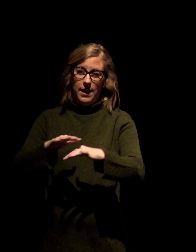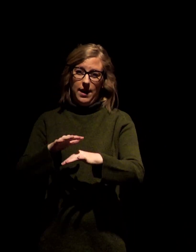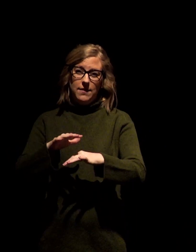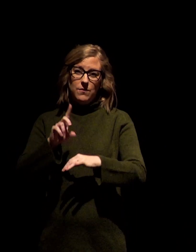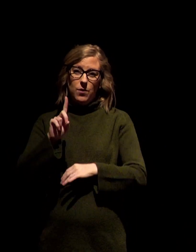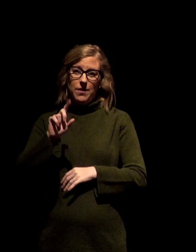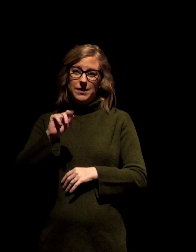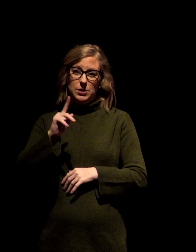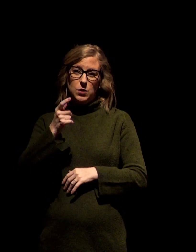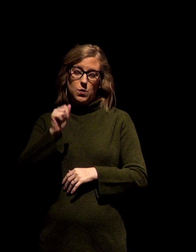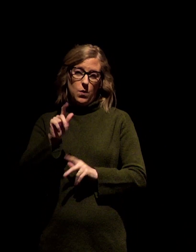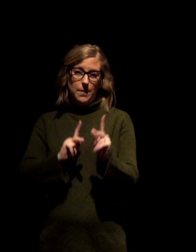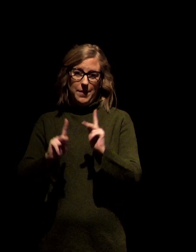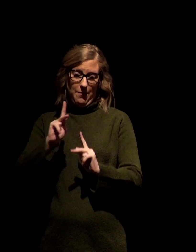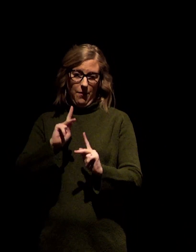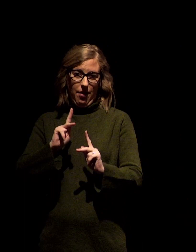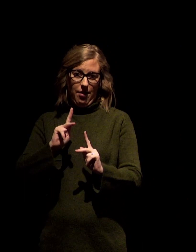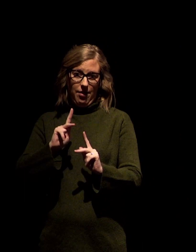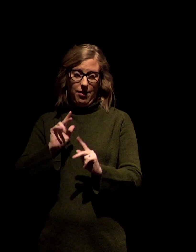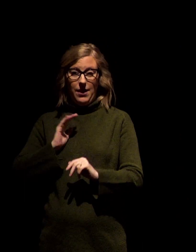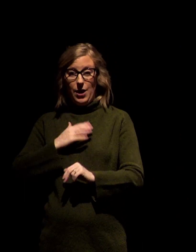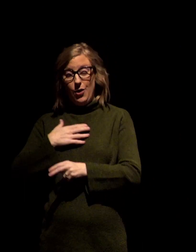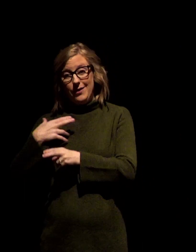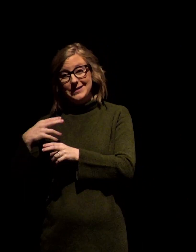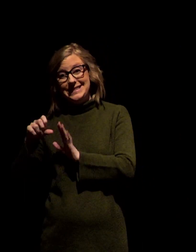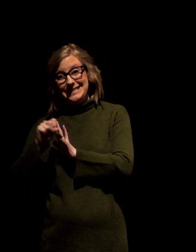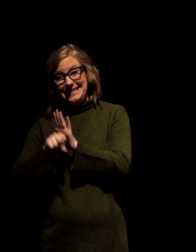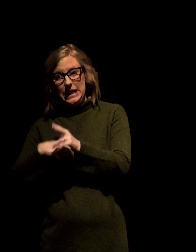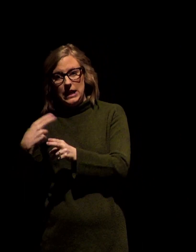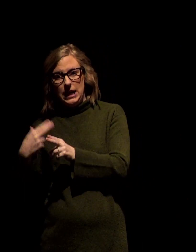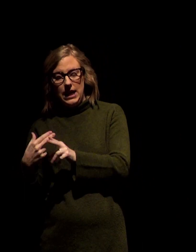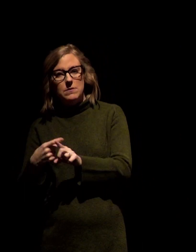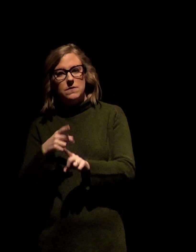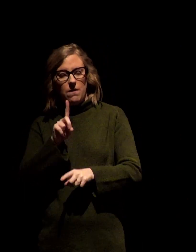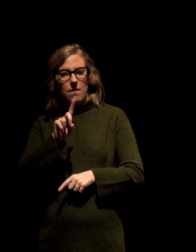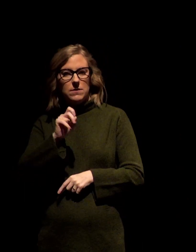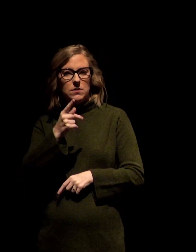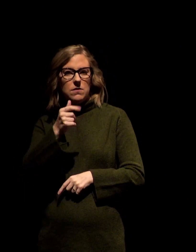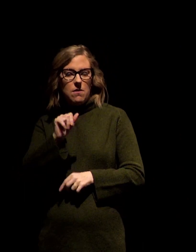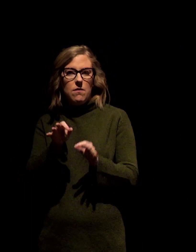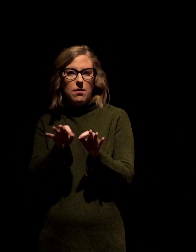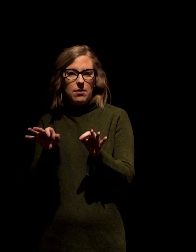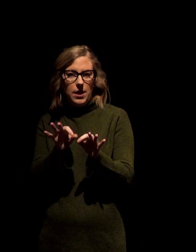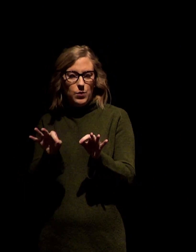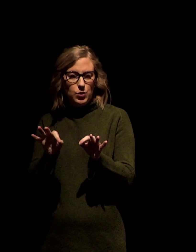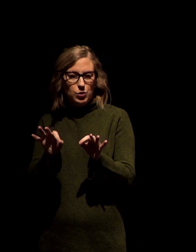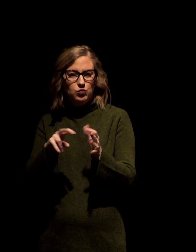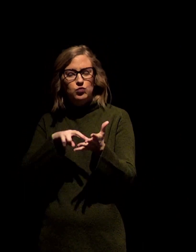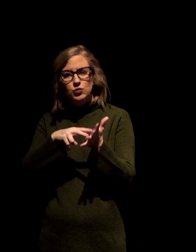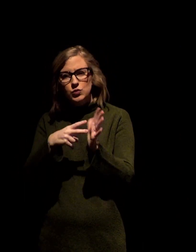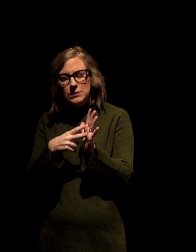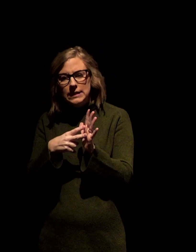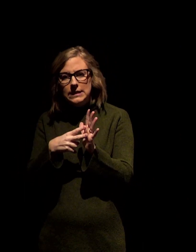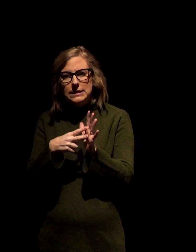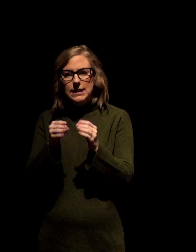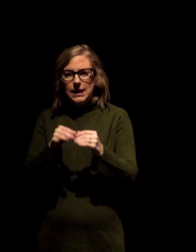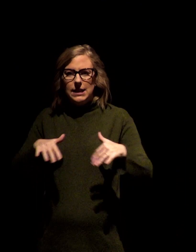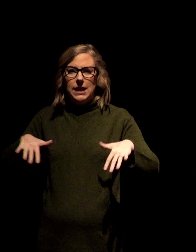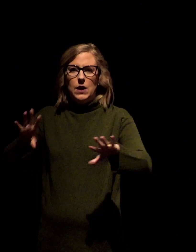from the Dakota name for this region, Minnesota Makoche, which loosely translates to the land where the waters reflect the